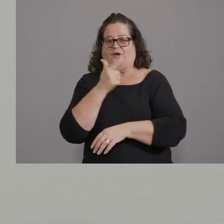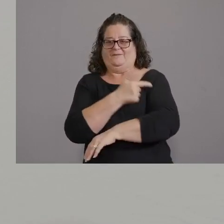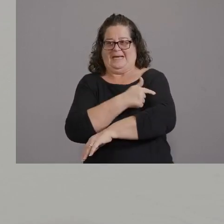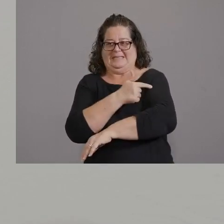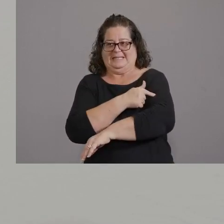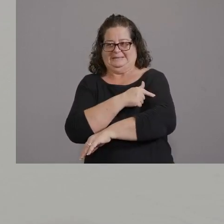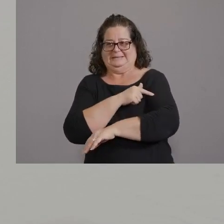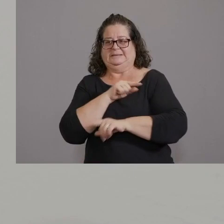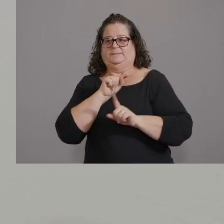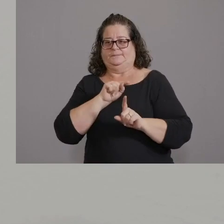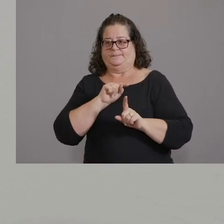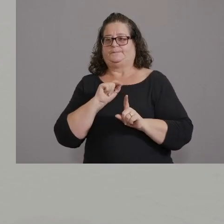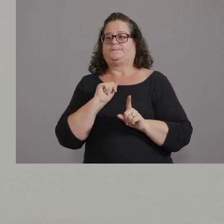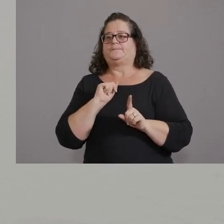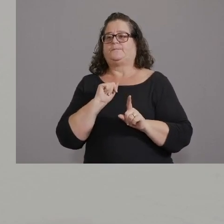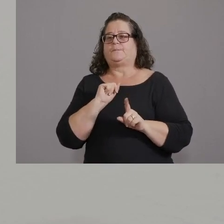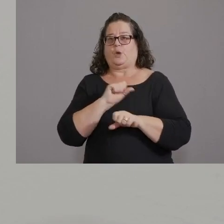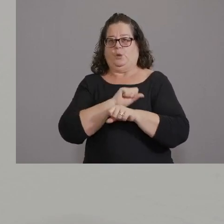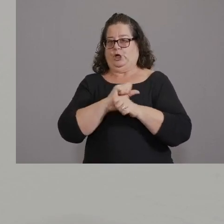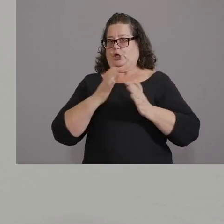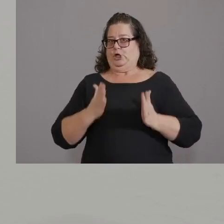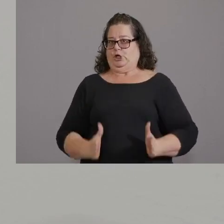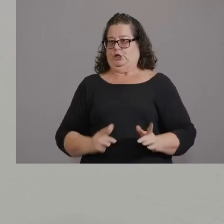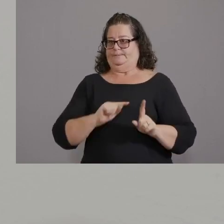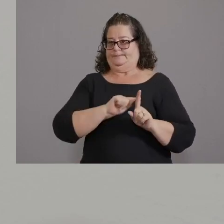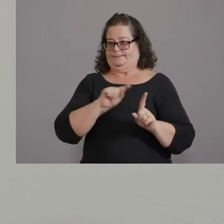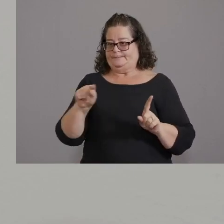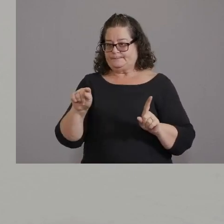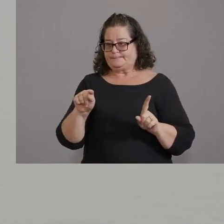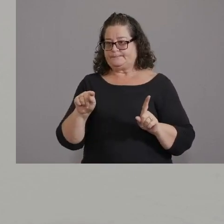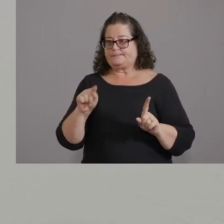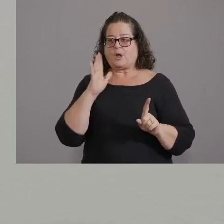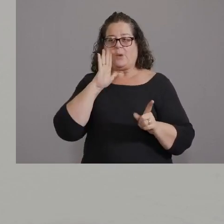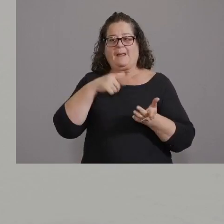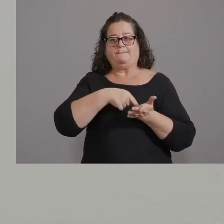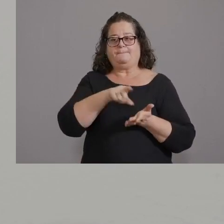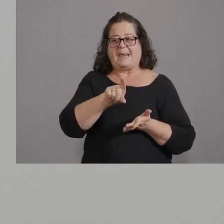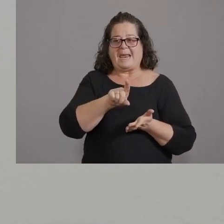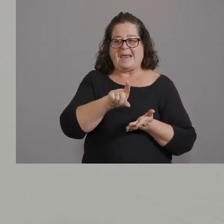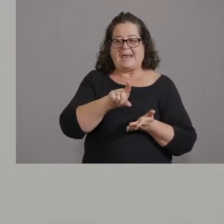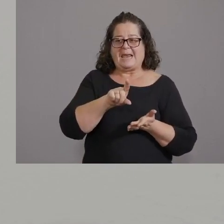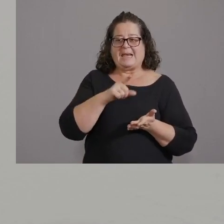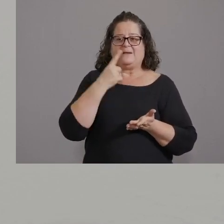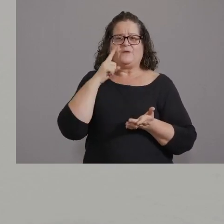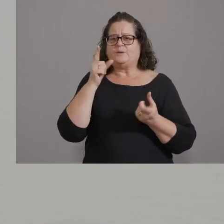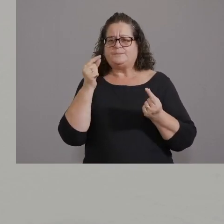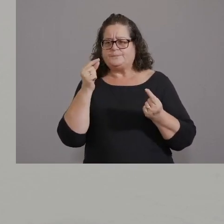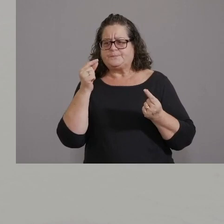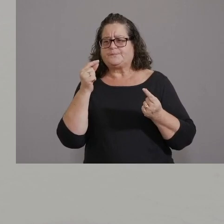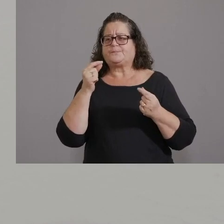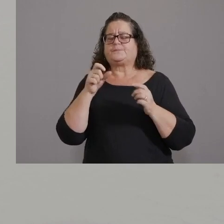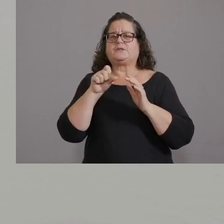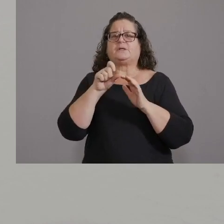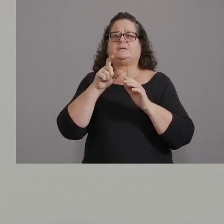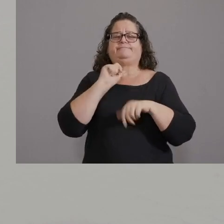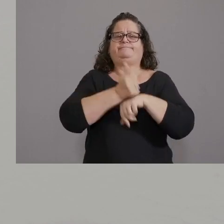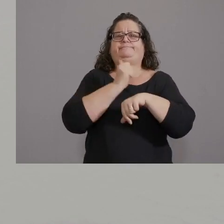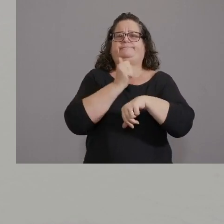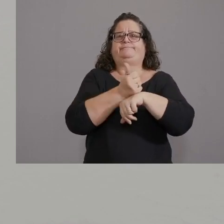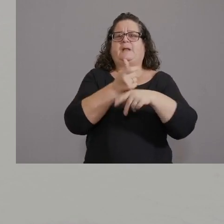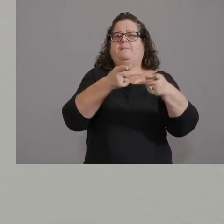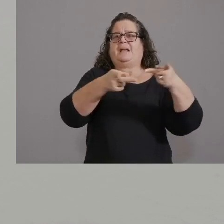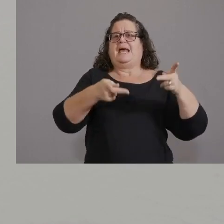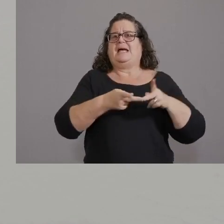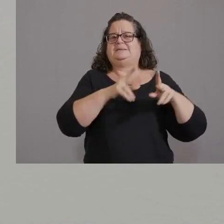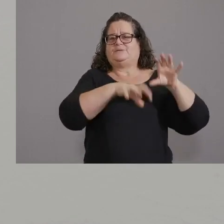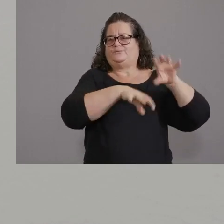is going to pay for some of those big state-run pods. It's also going to provide funding to our county